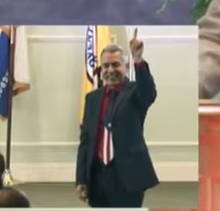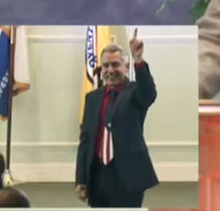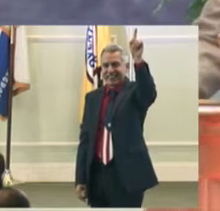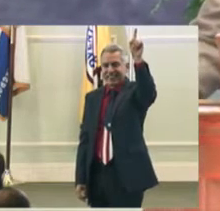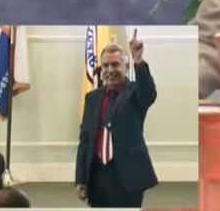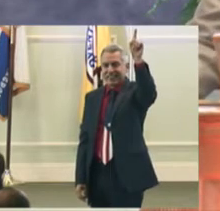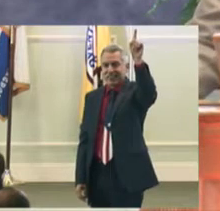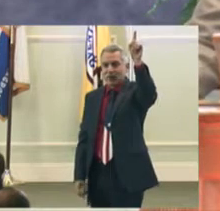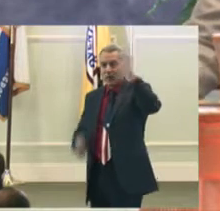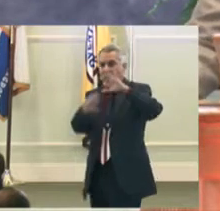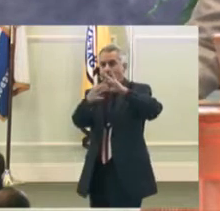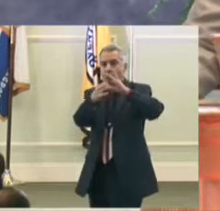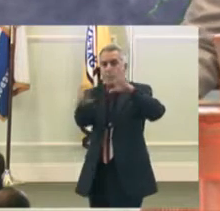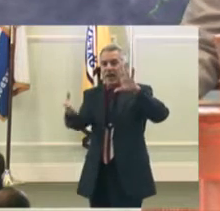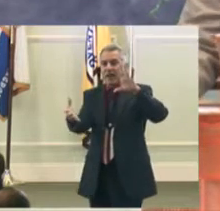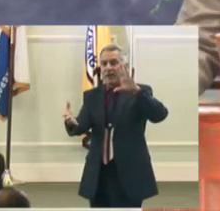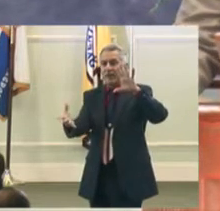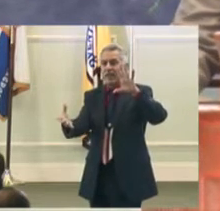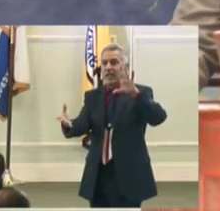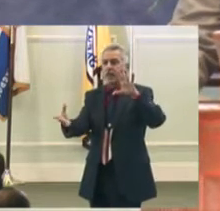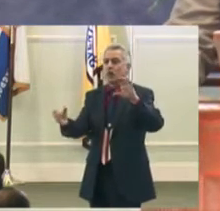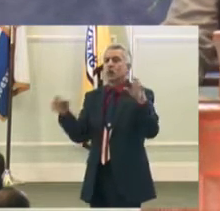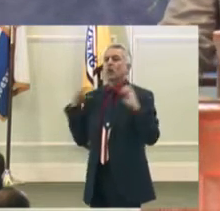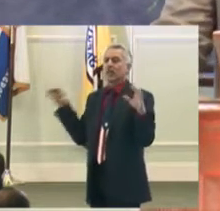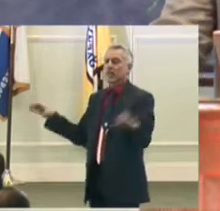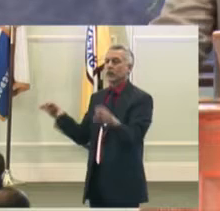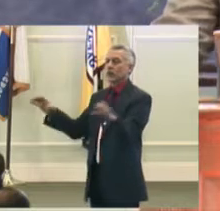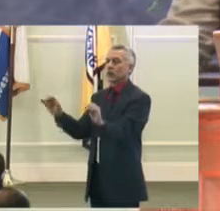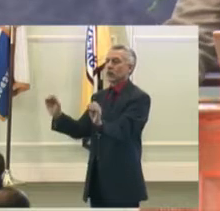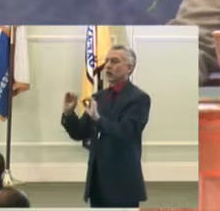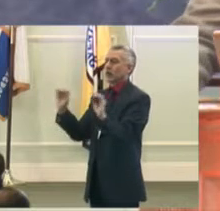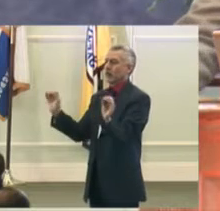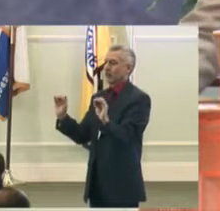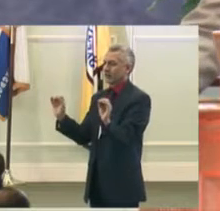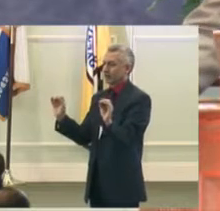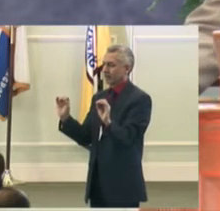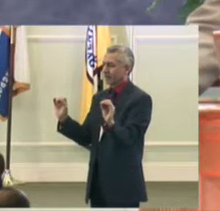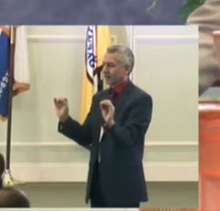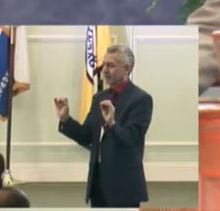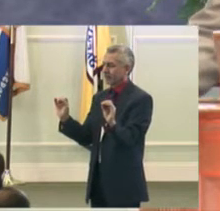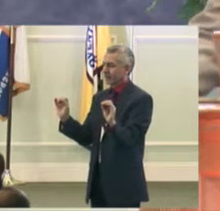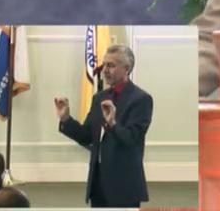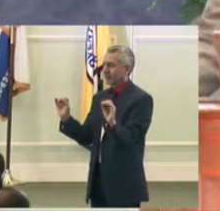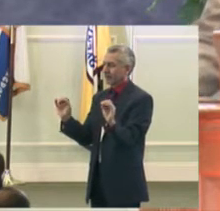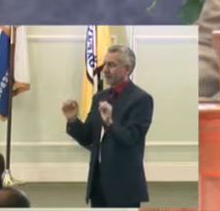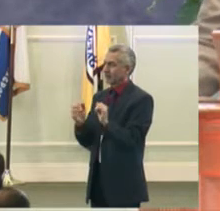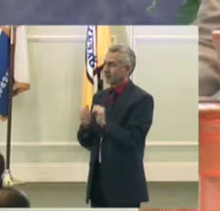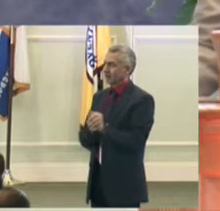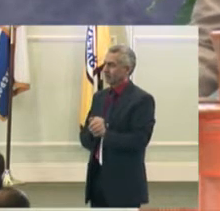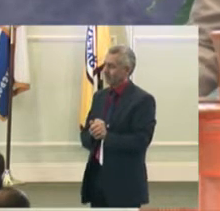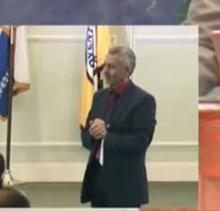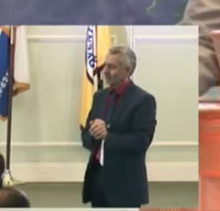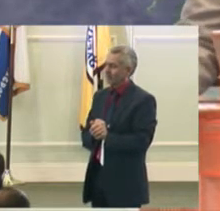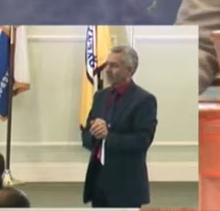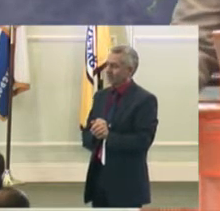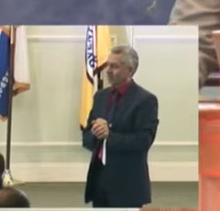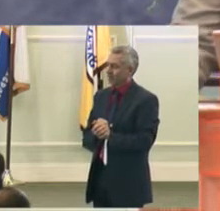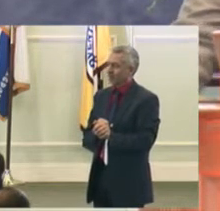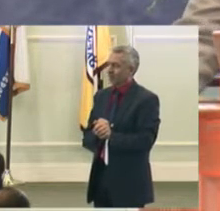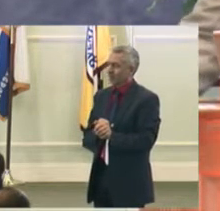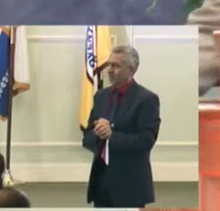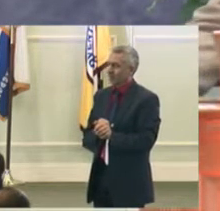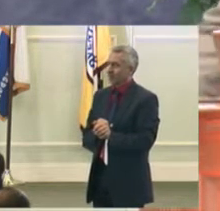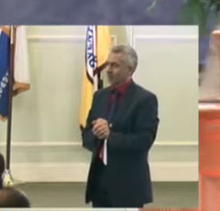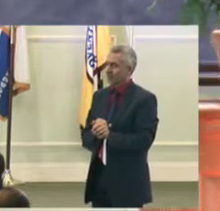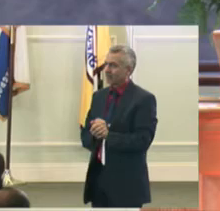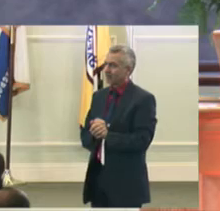nothing. So I think I quote it often because it's not applied often enough in my own life and context. So